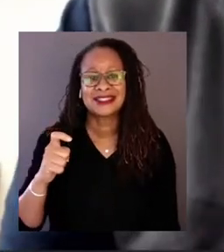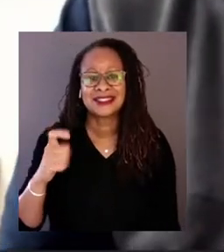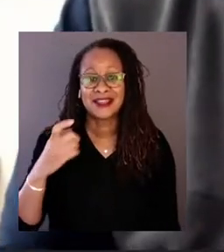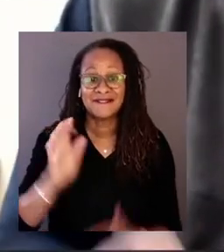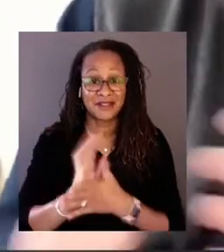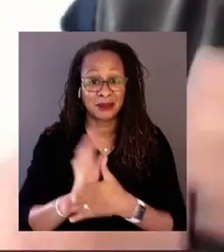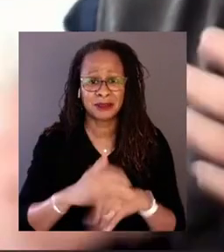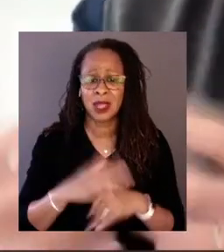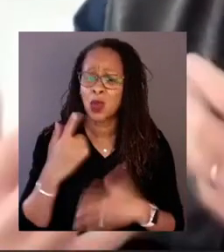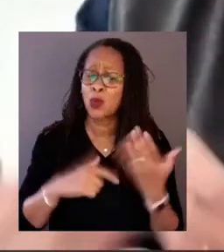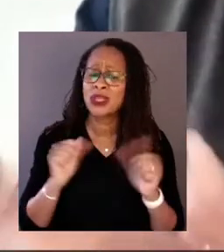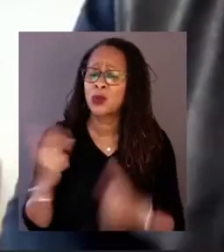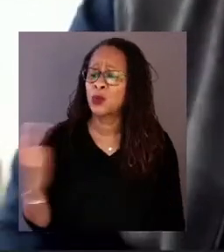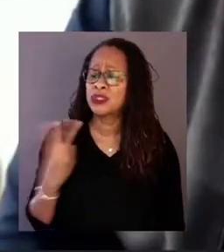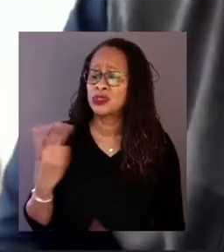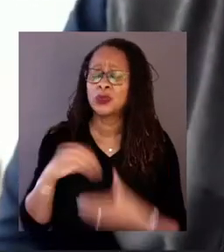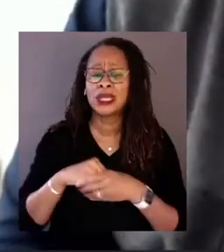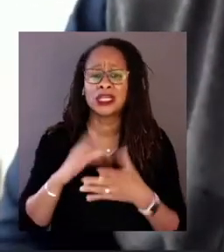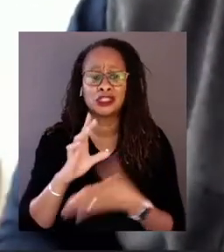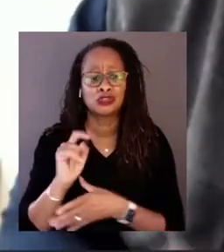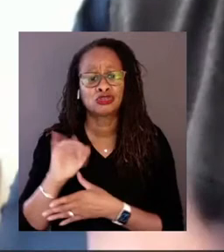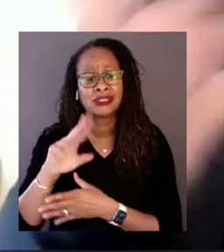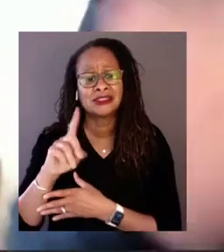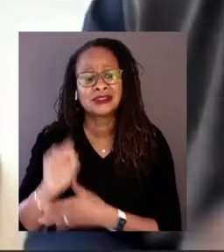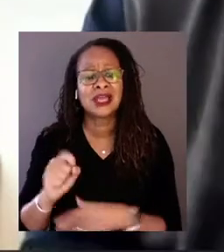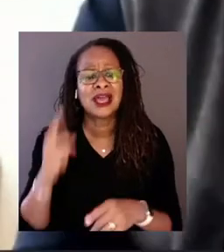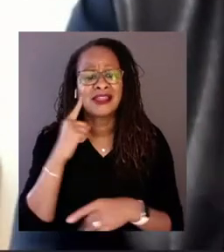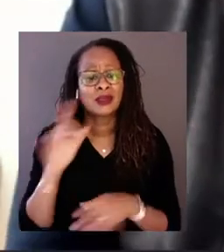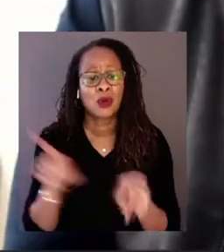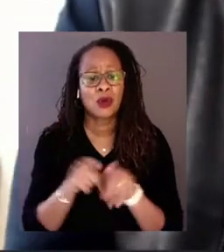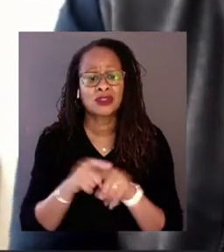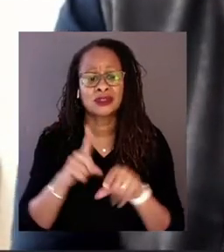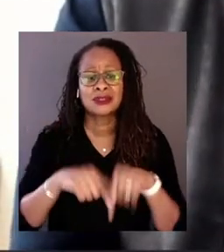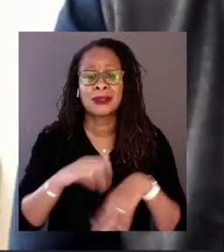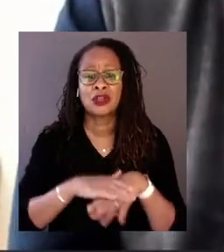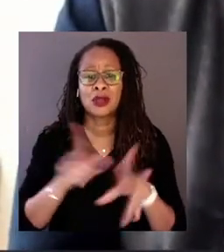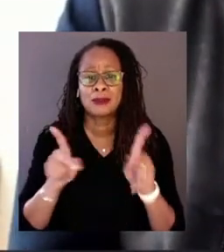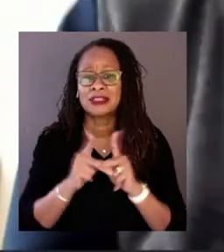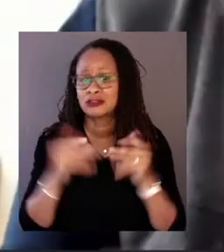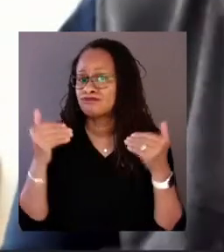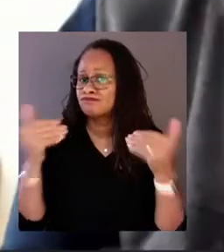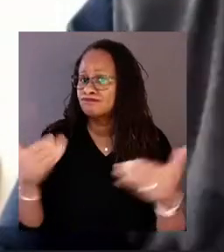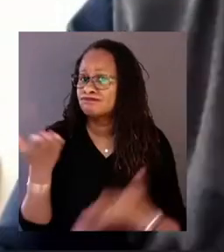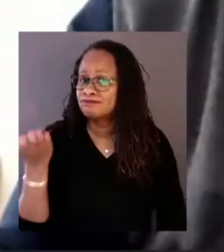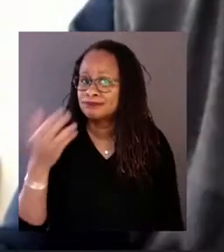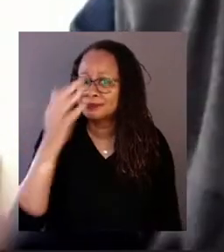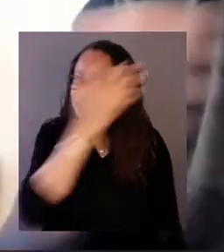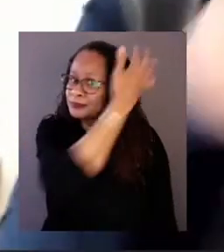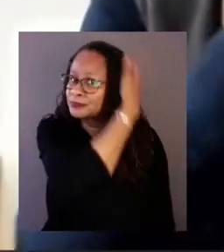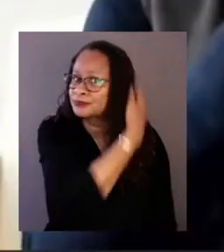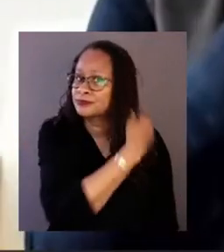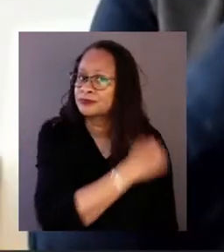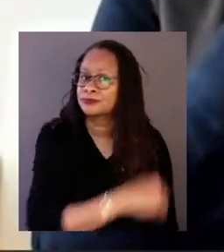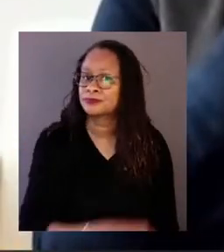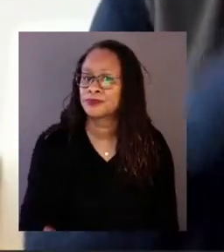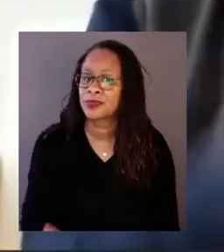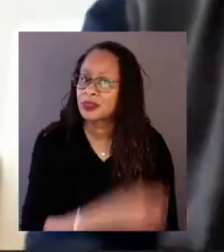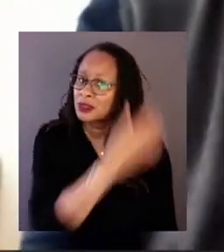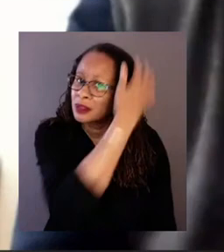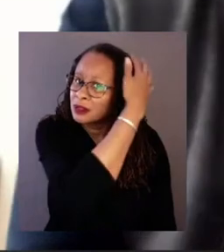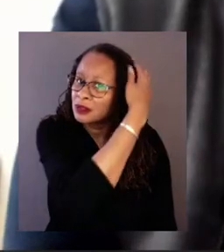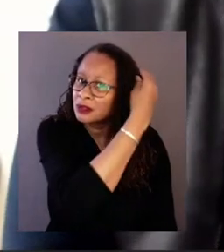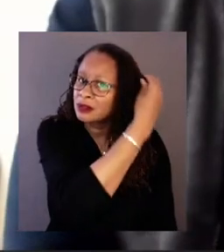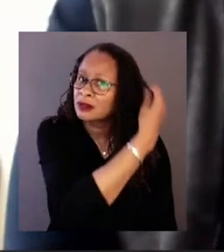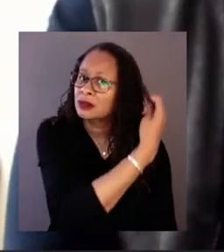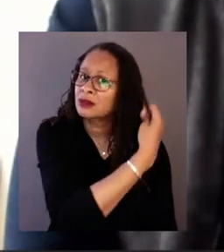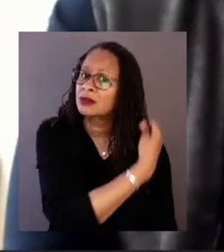the trades, but I think also depending on positioning, you can go first. Right. I mean, I think it's all depending on the kind of power